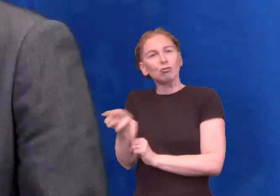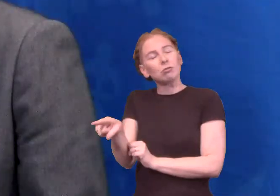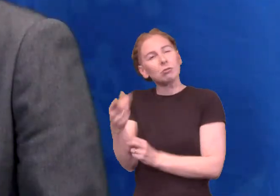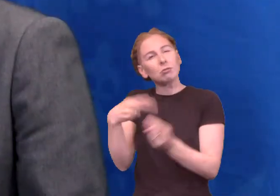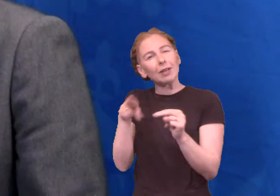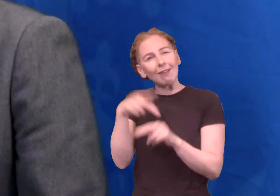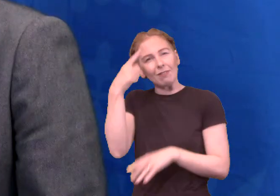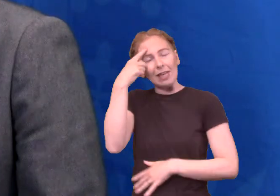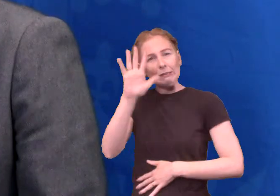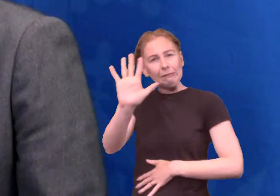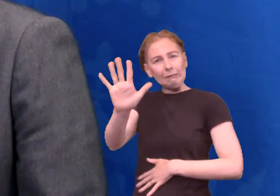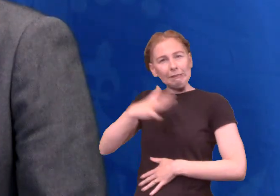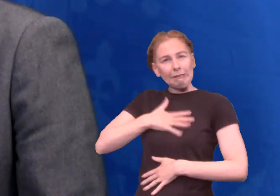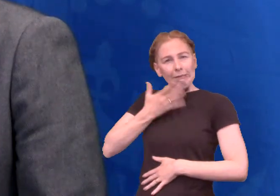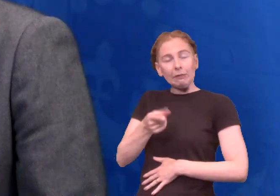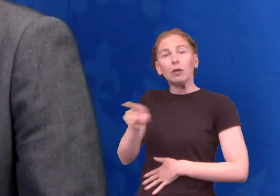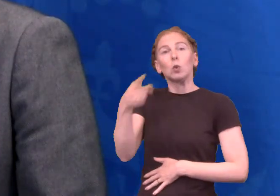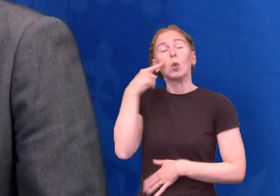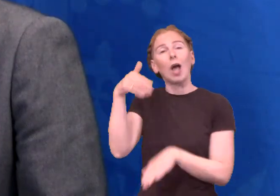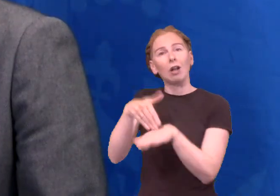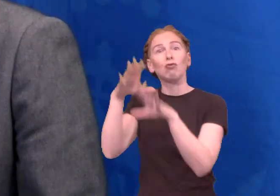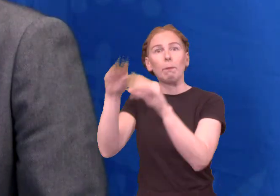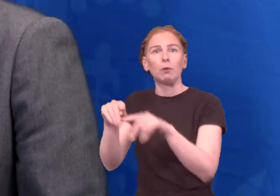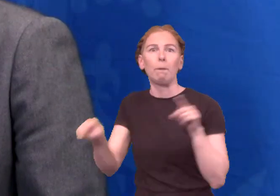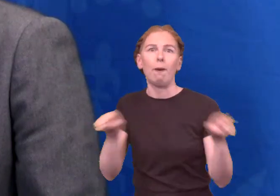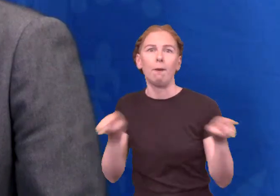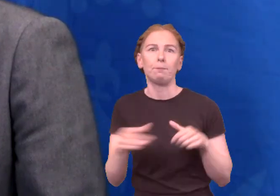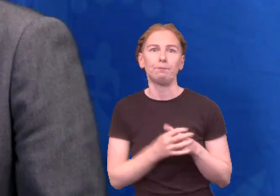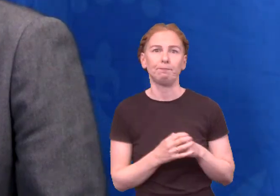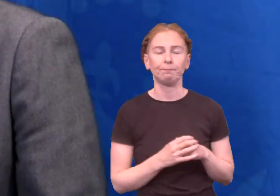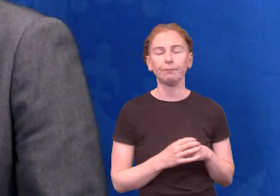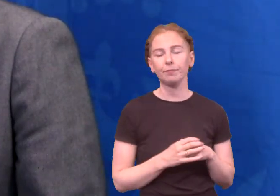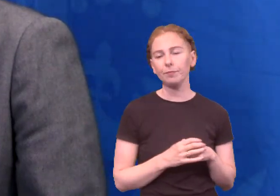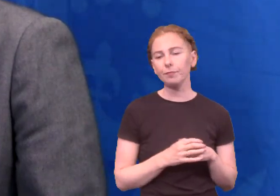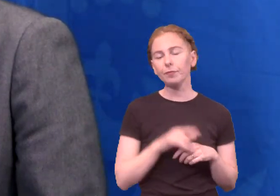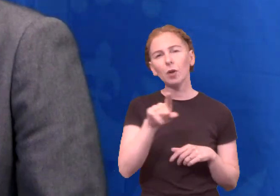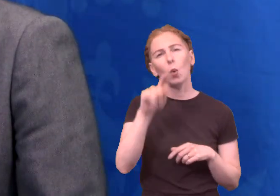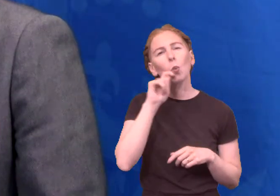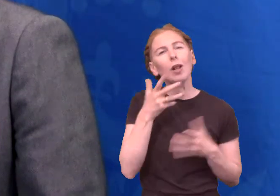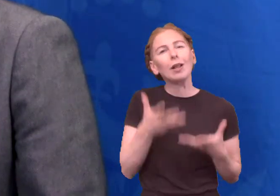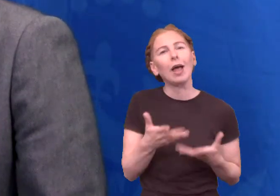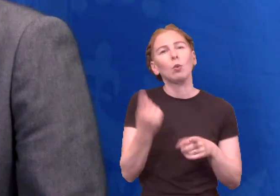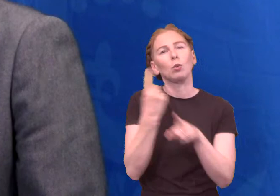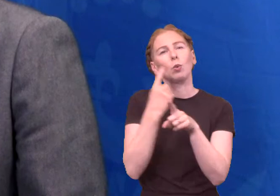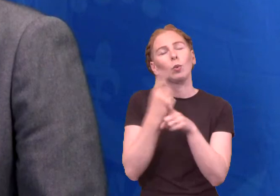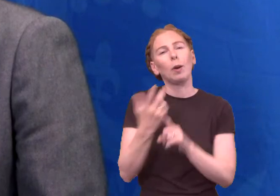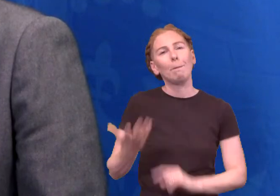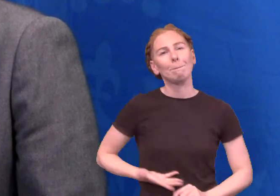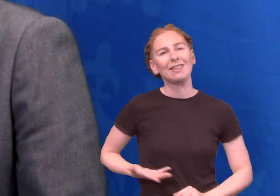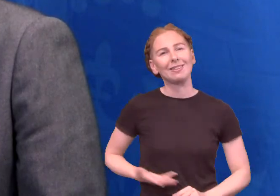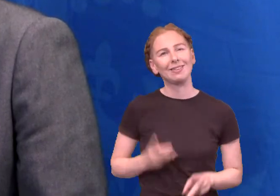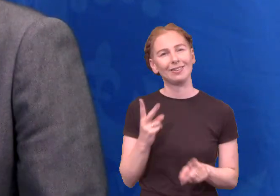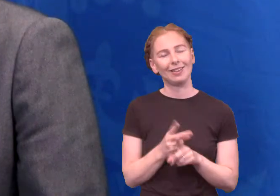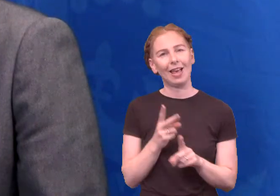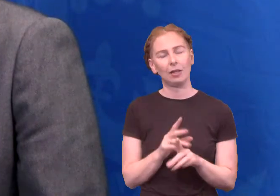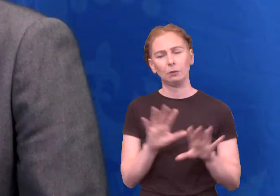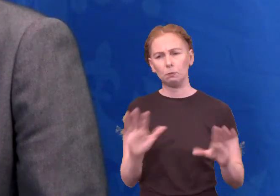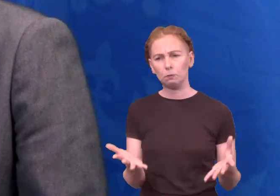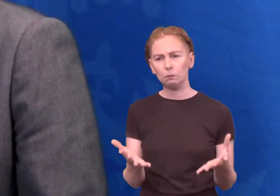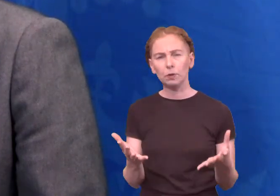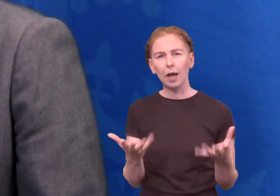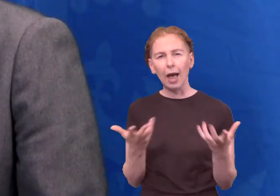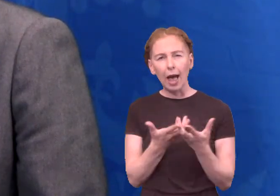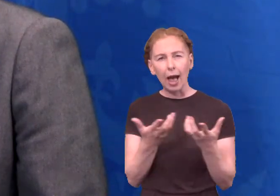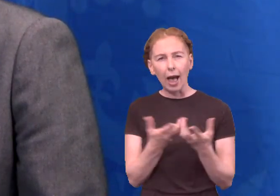helpful there, Jay. So we're just going to go back to talking about businesses again, and we're just going to think about what ways businesses can take